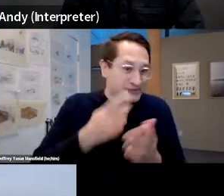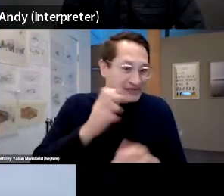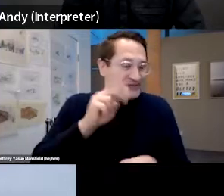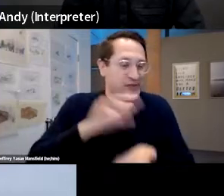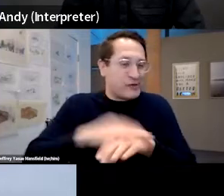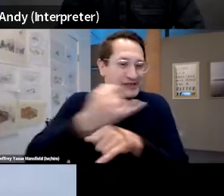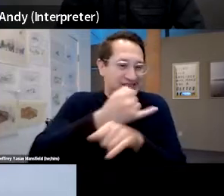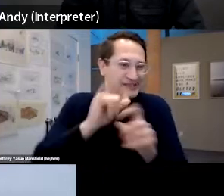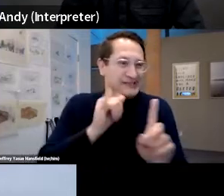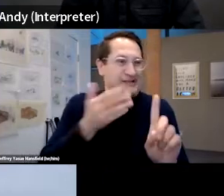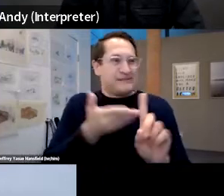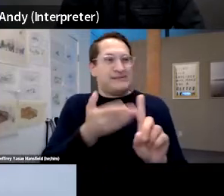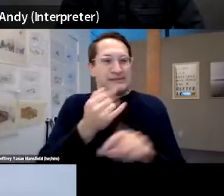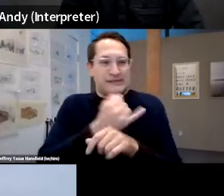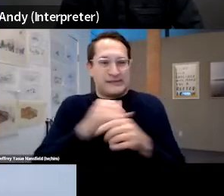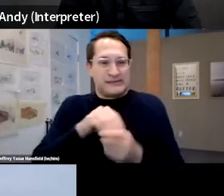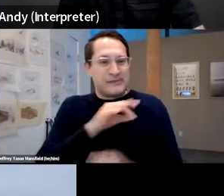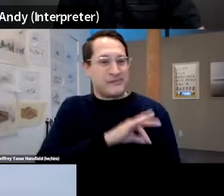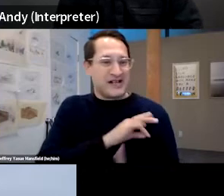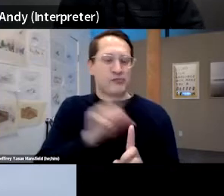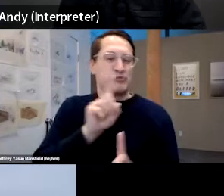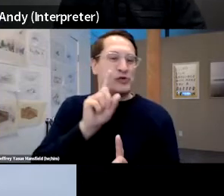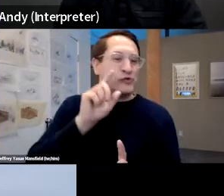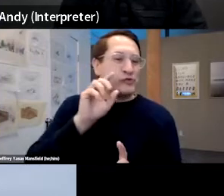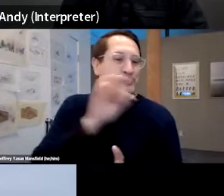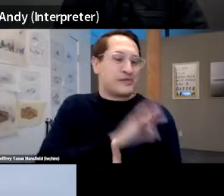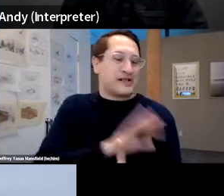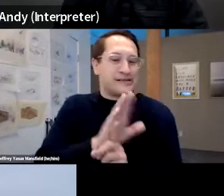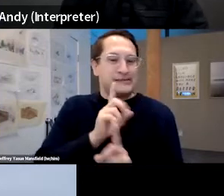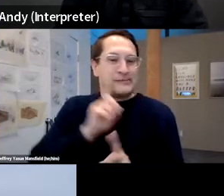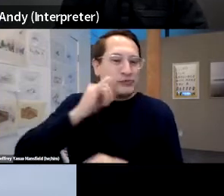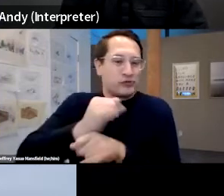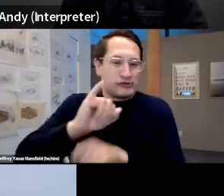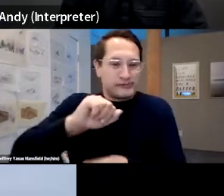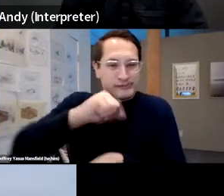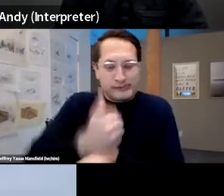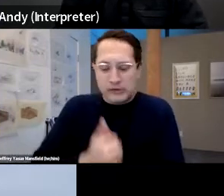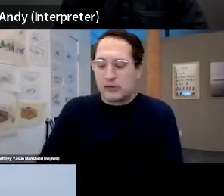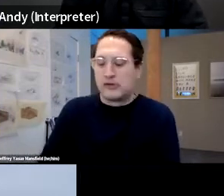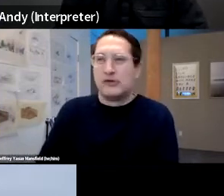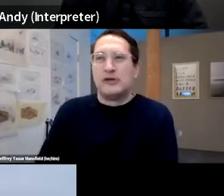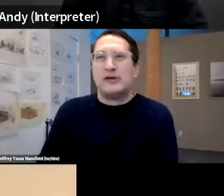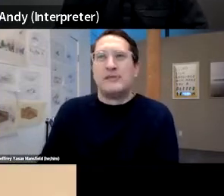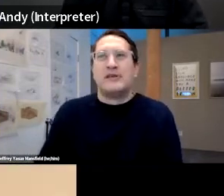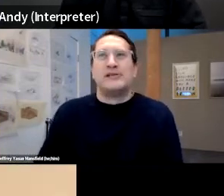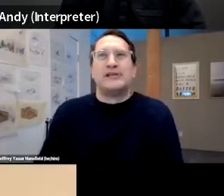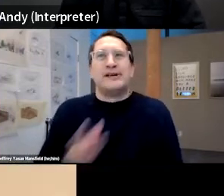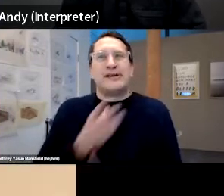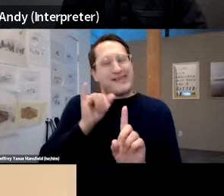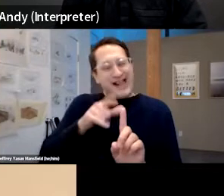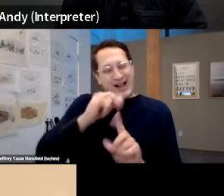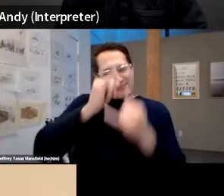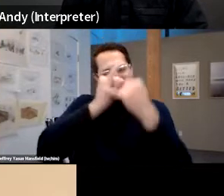physically, mentally, and sometimes even on an island, as photoed here in Maine. This is where the Maine's School for the Deaf is located.